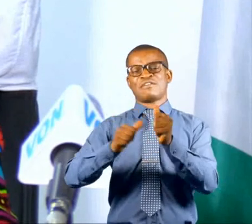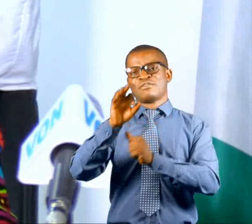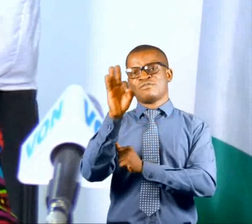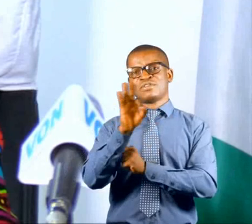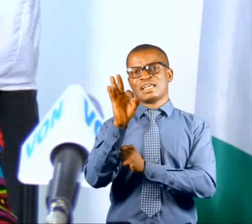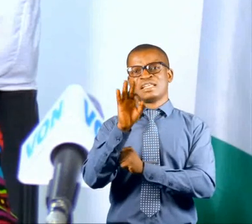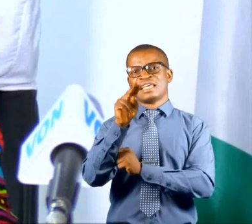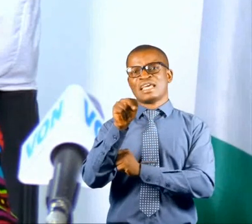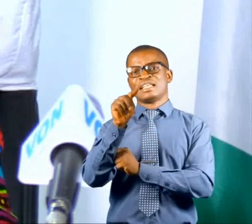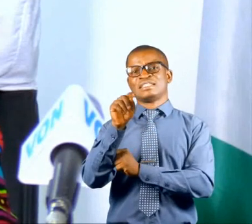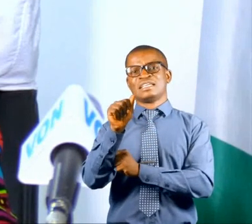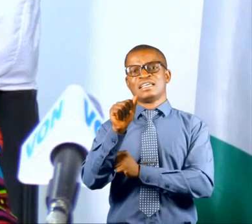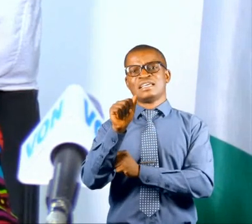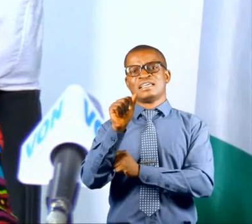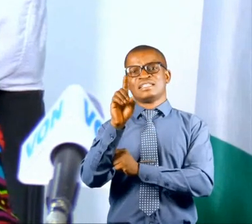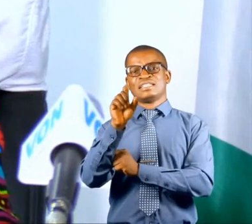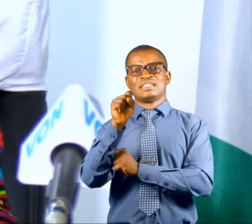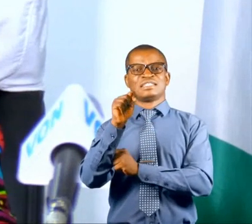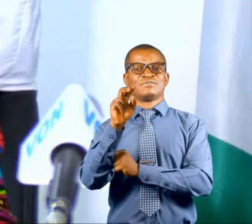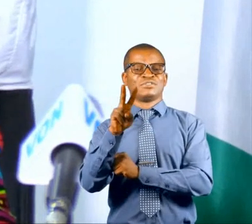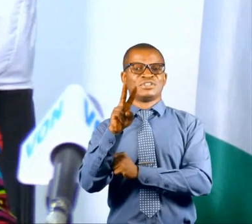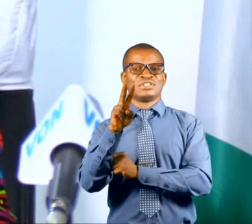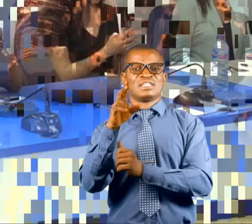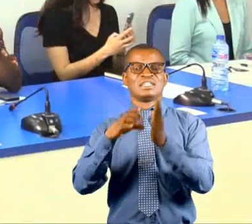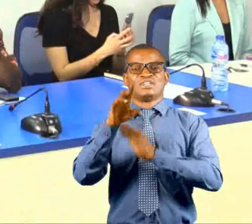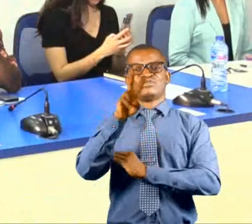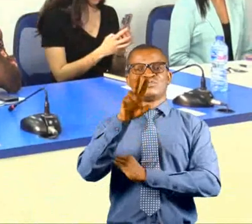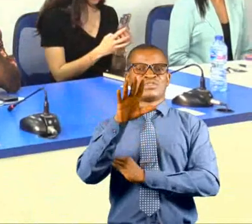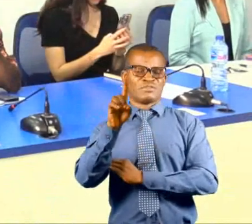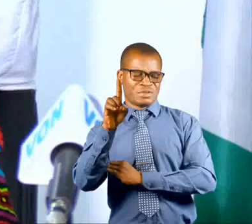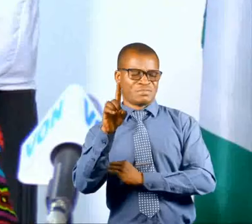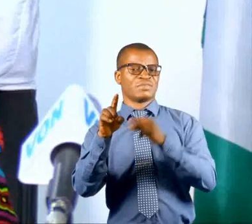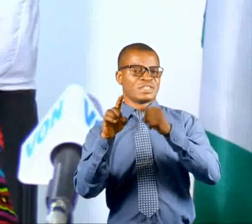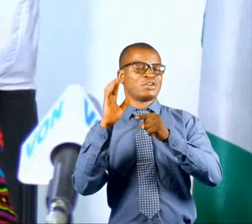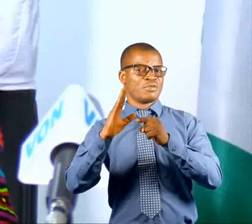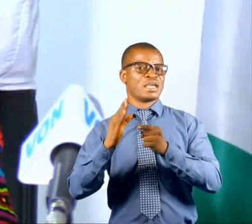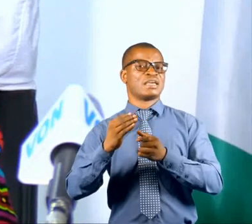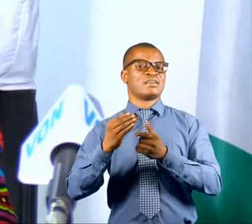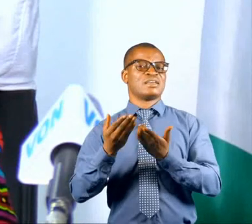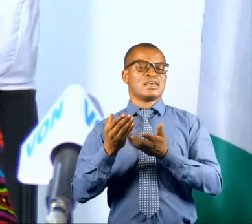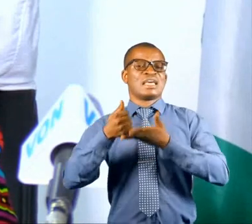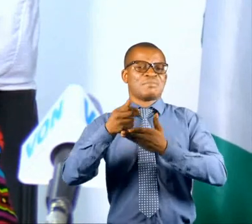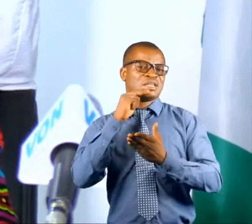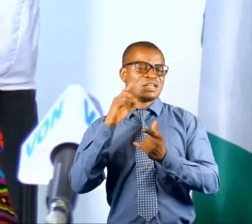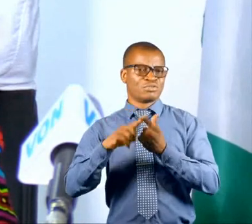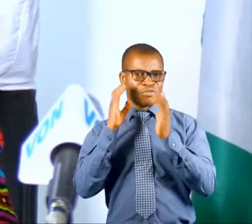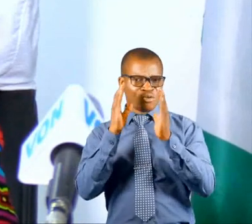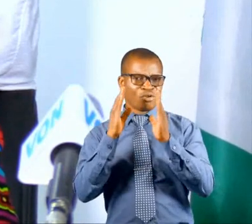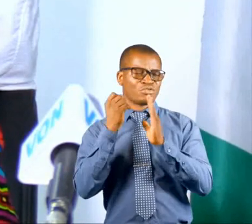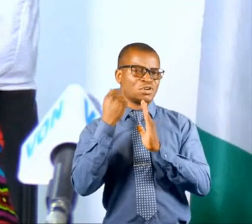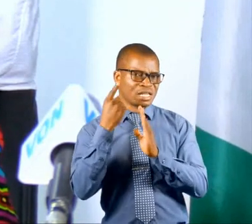every Friday on NTA DSTV channel 251. This partnership will enable Nigeria to keep